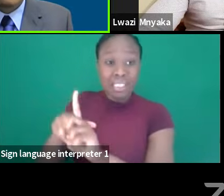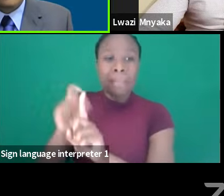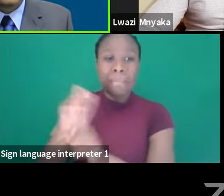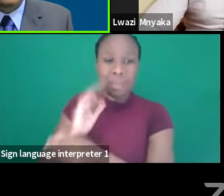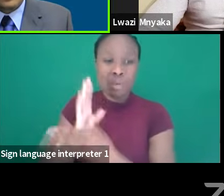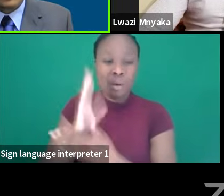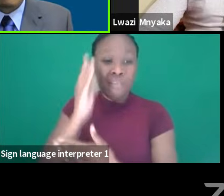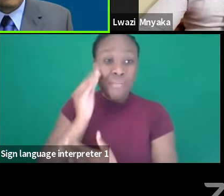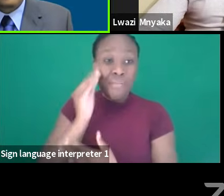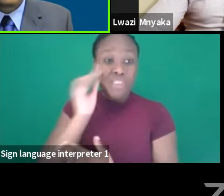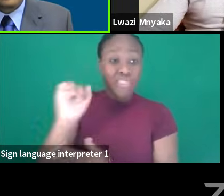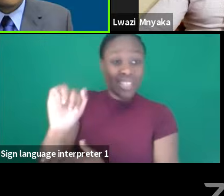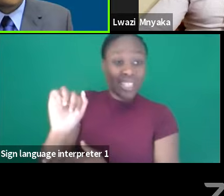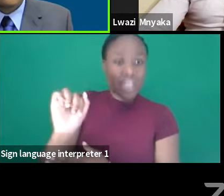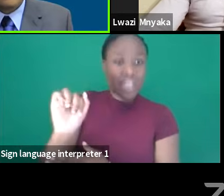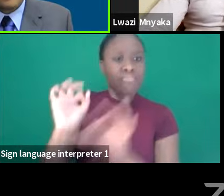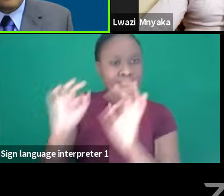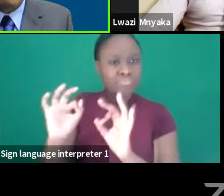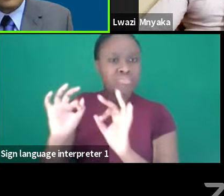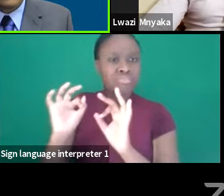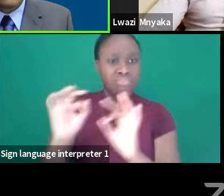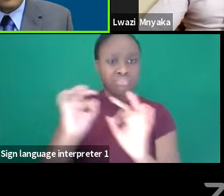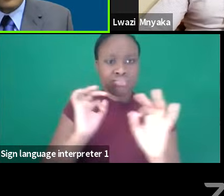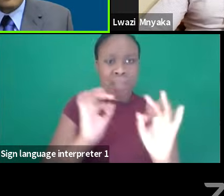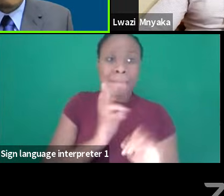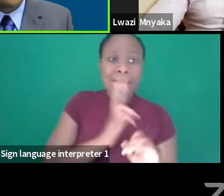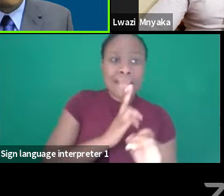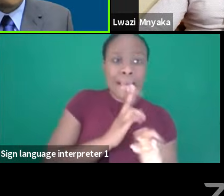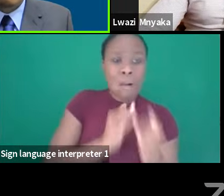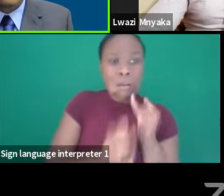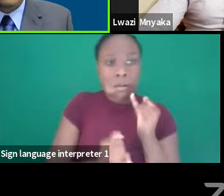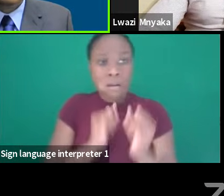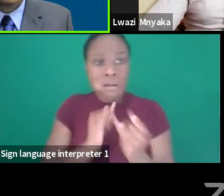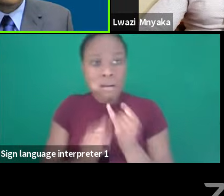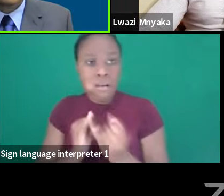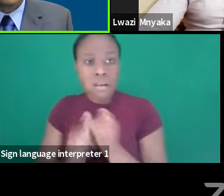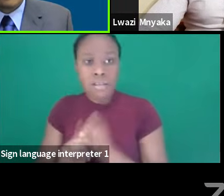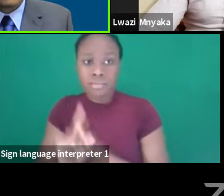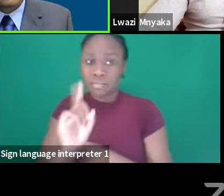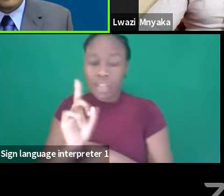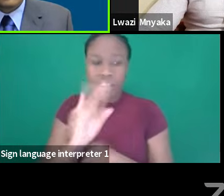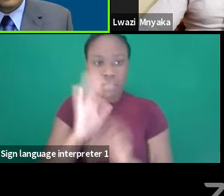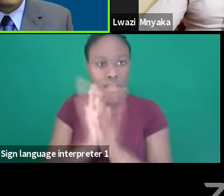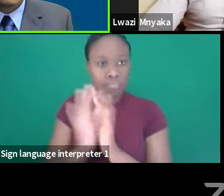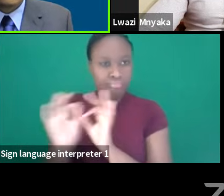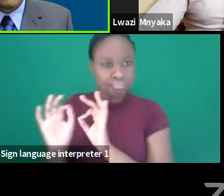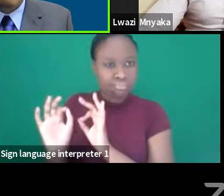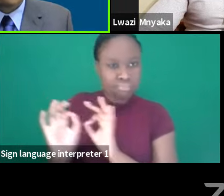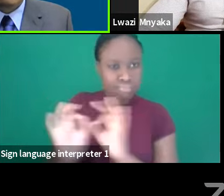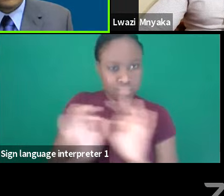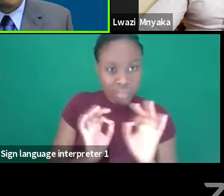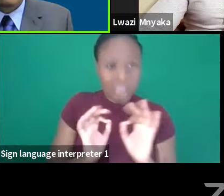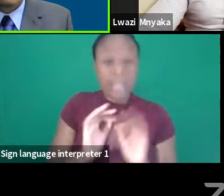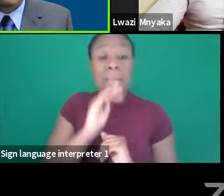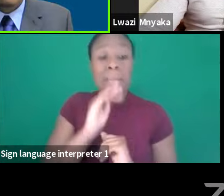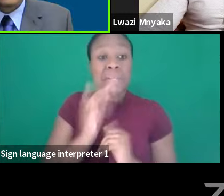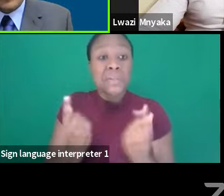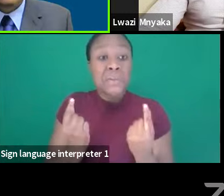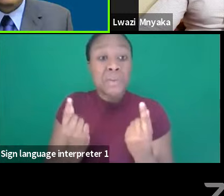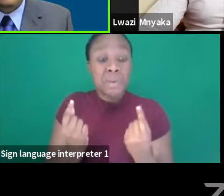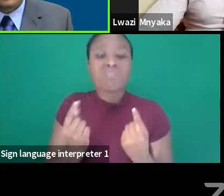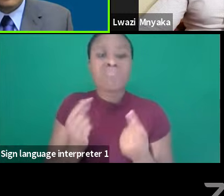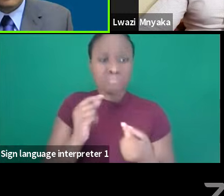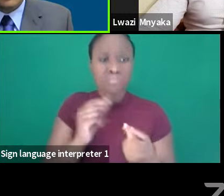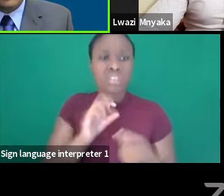are giving us are correct, meaning for them to do so, they can book appointment